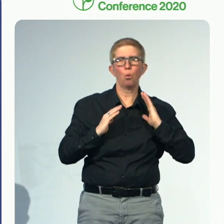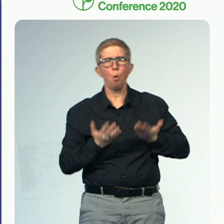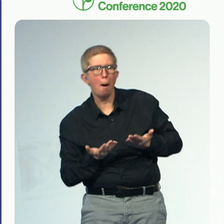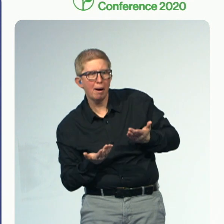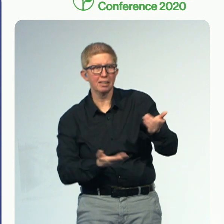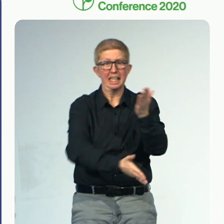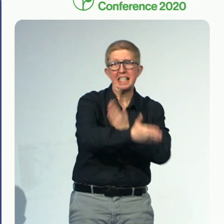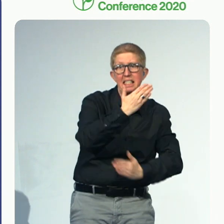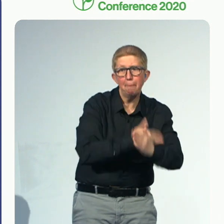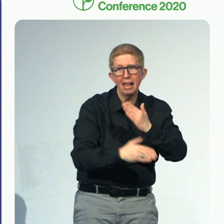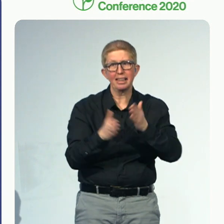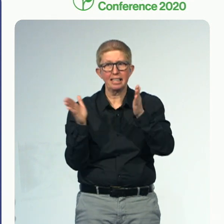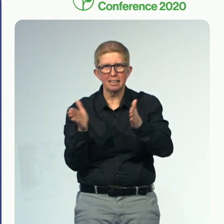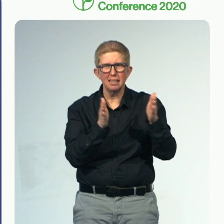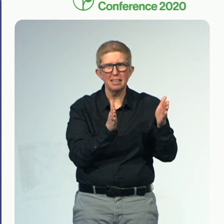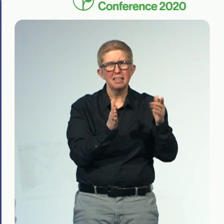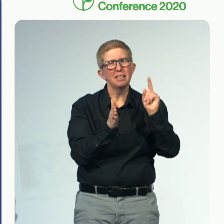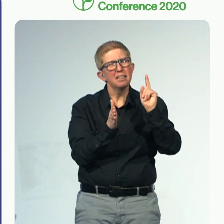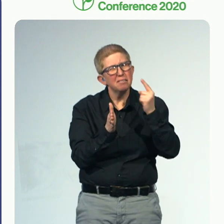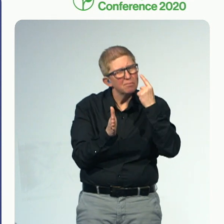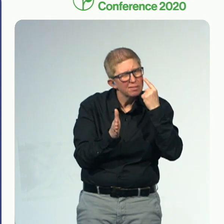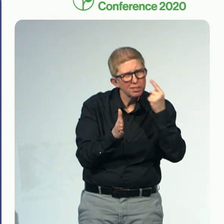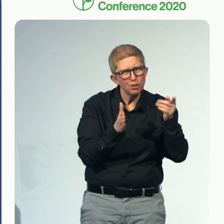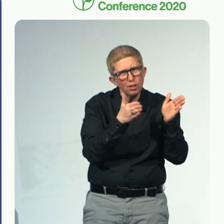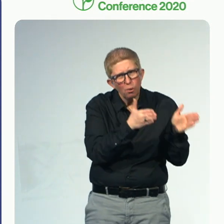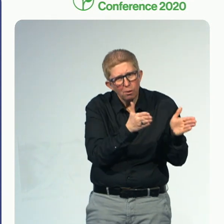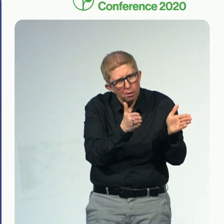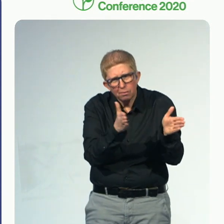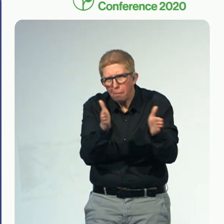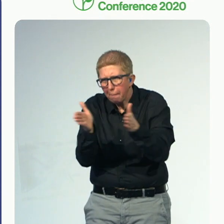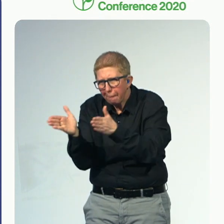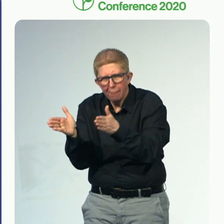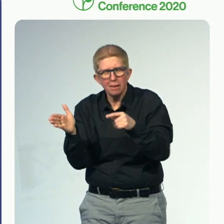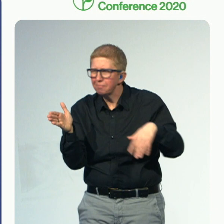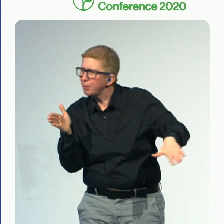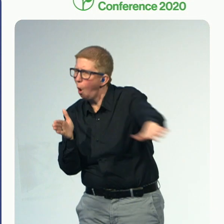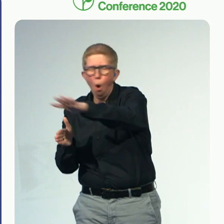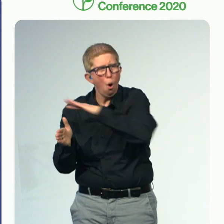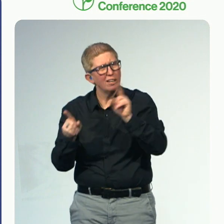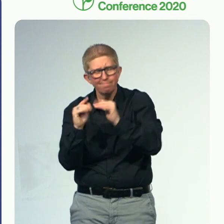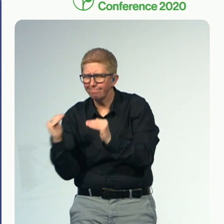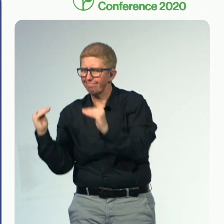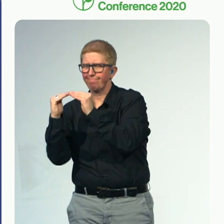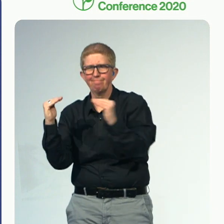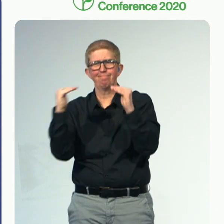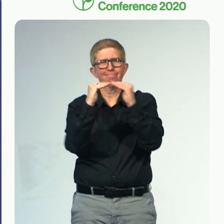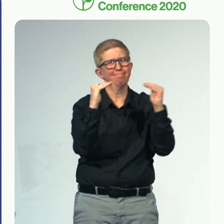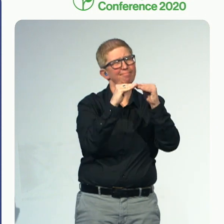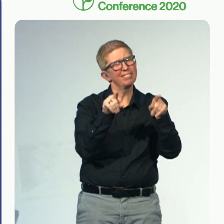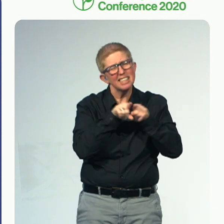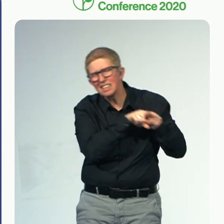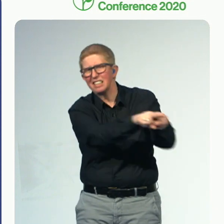be disability inclusive. And they have to report on it, and I think that is really important, because then we will